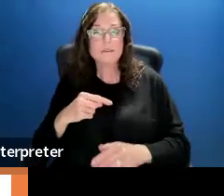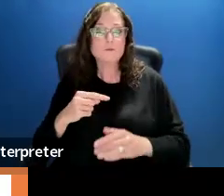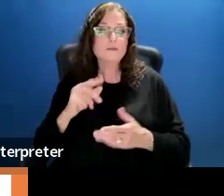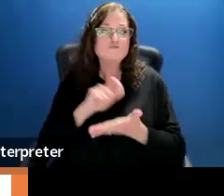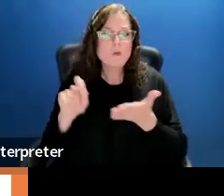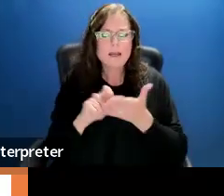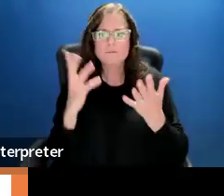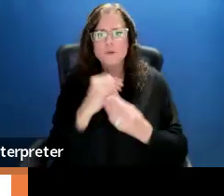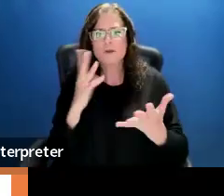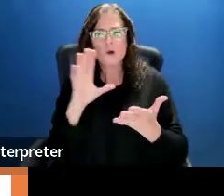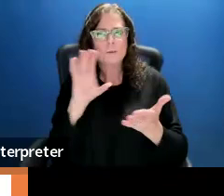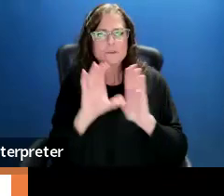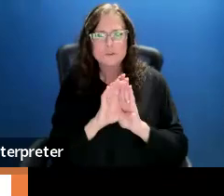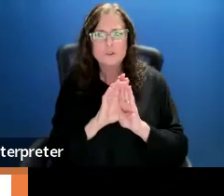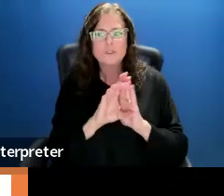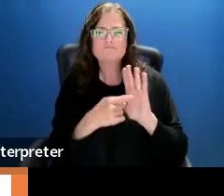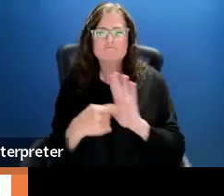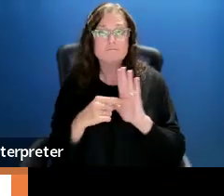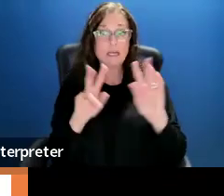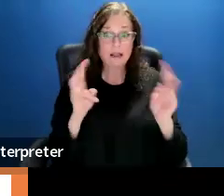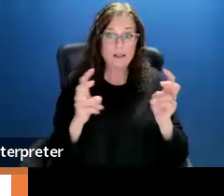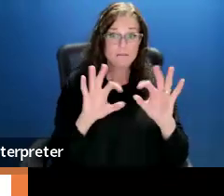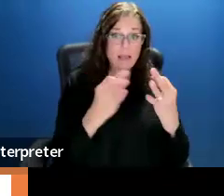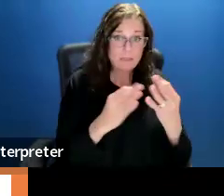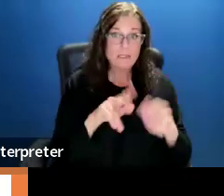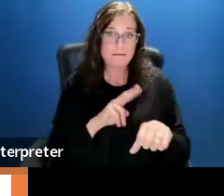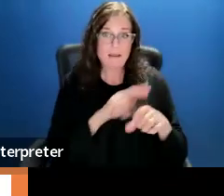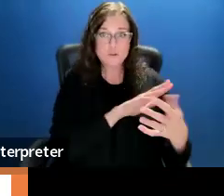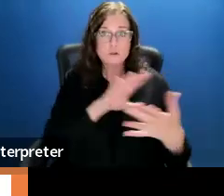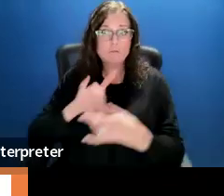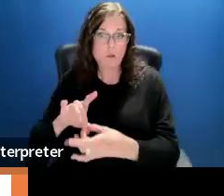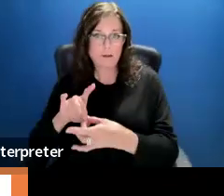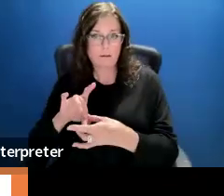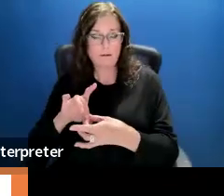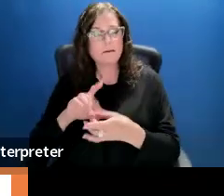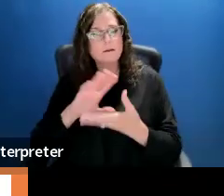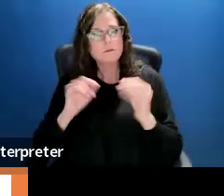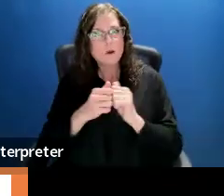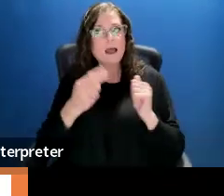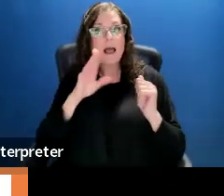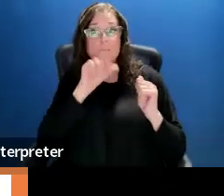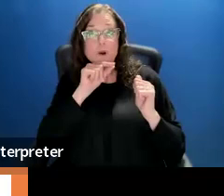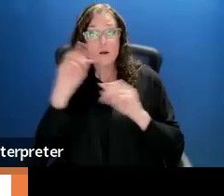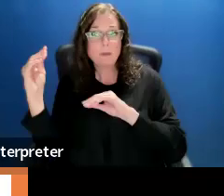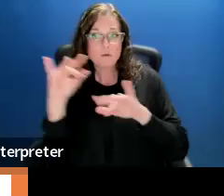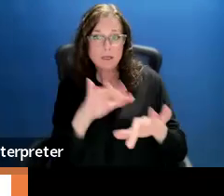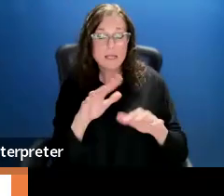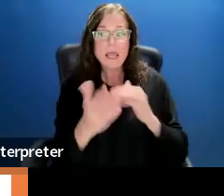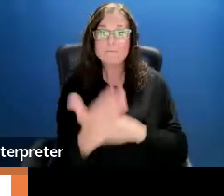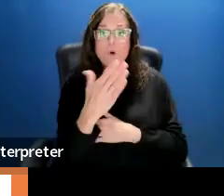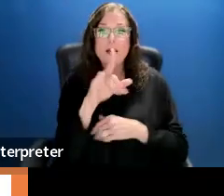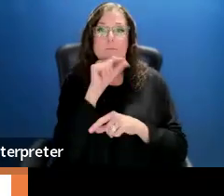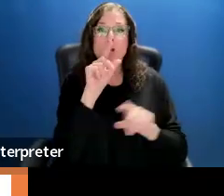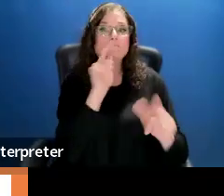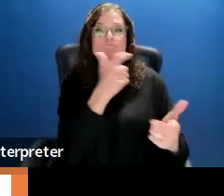stunning illustrations, it explores themes of family, nature, and belonging. This story highlights bird migration and morning birding,